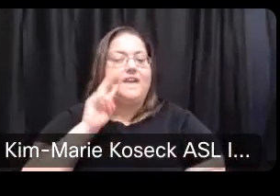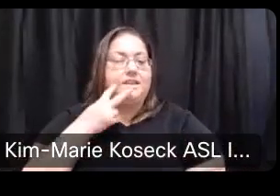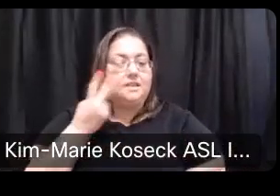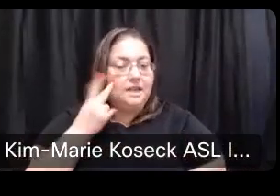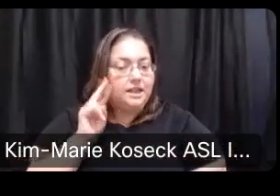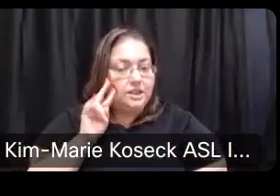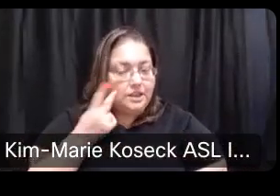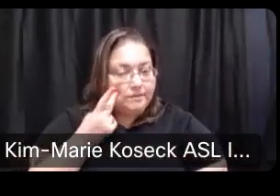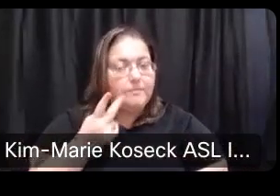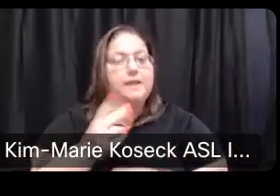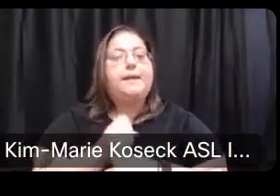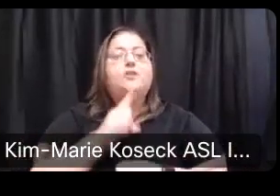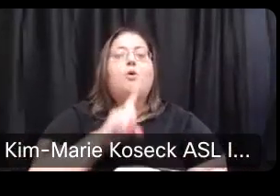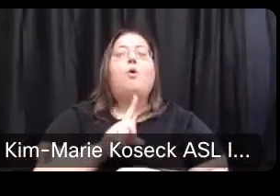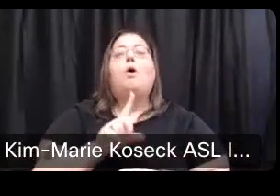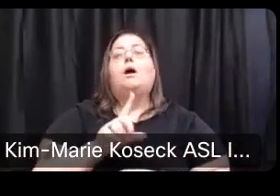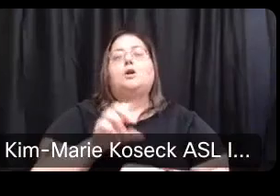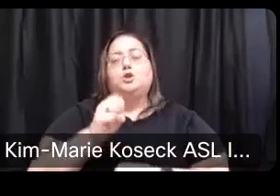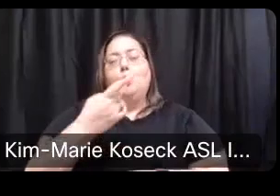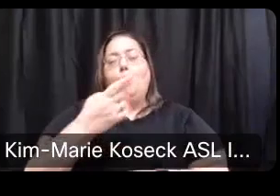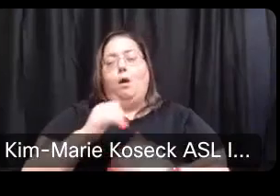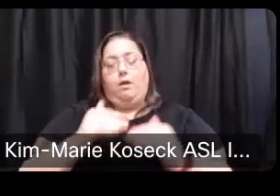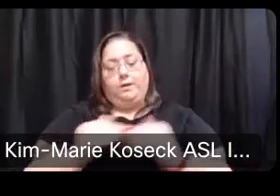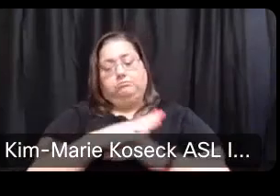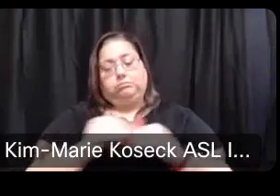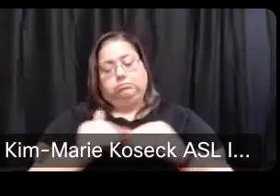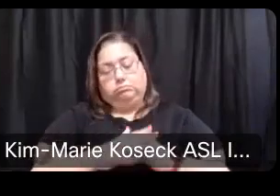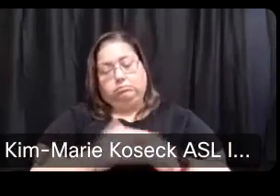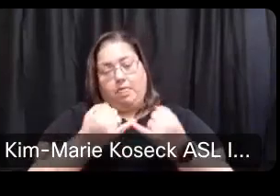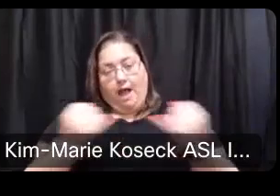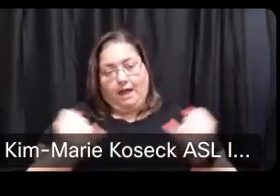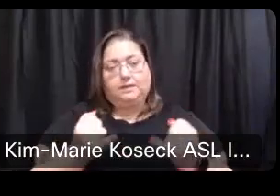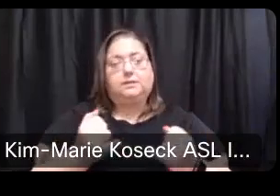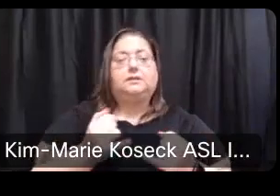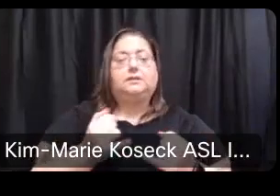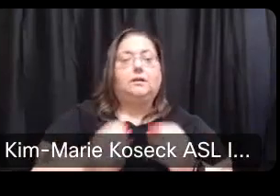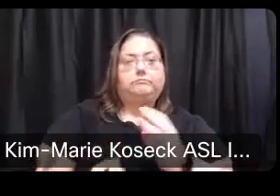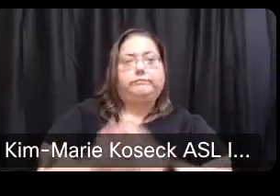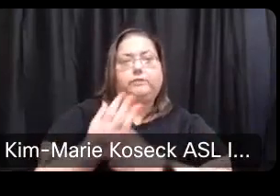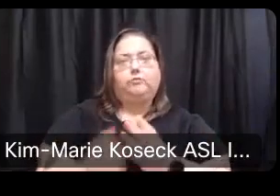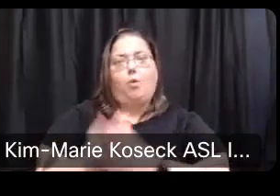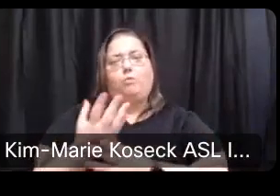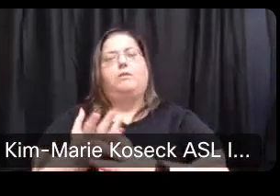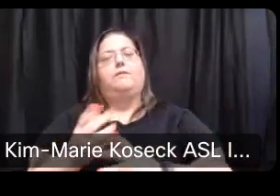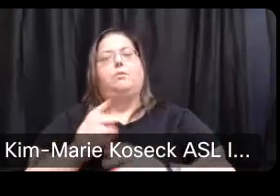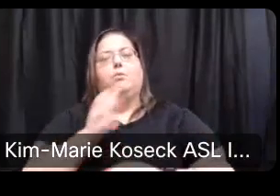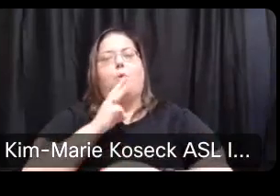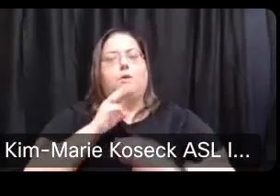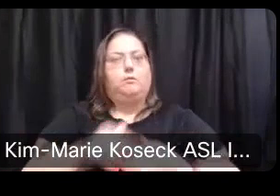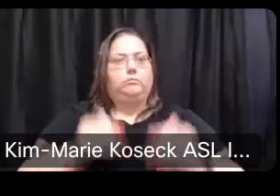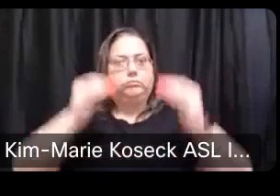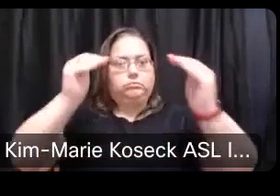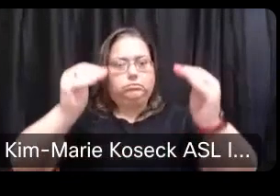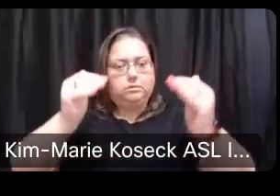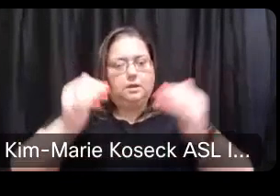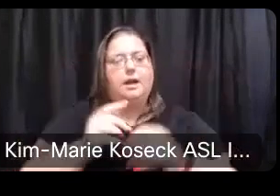protect shorelines and reduce the impacts of water level fluctuations. 8, update and